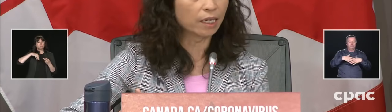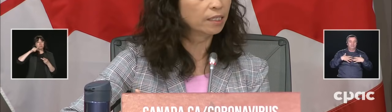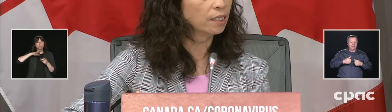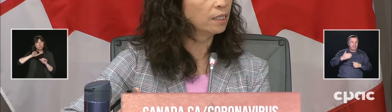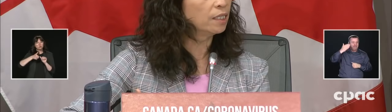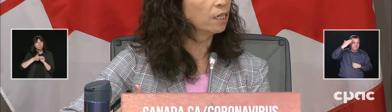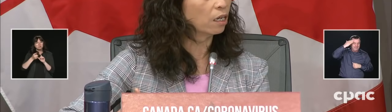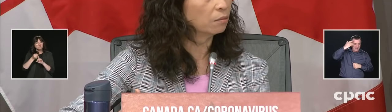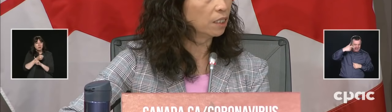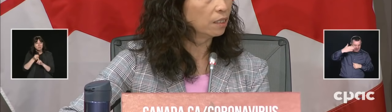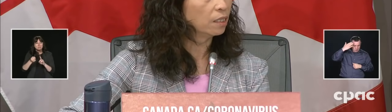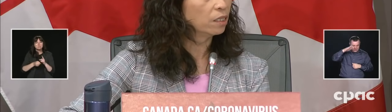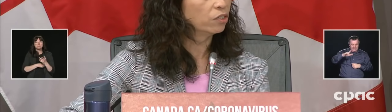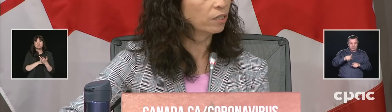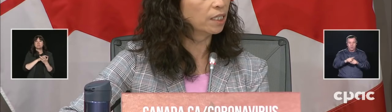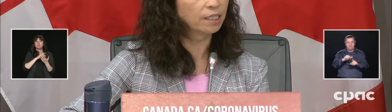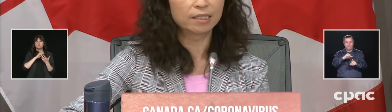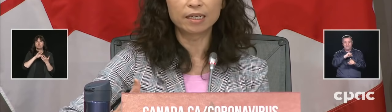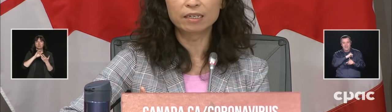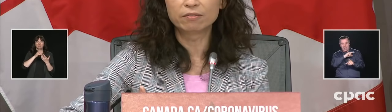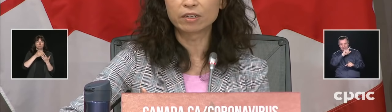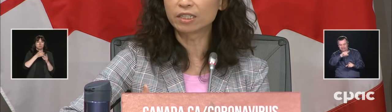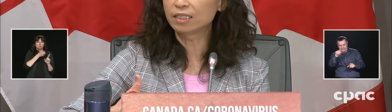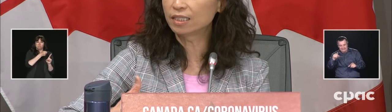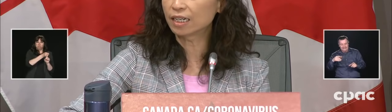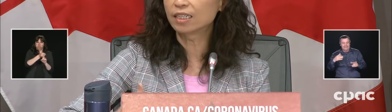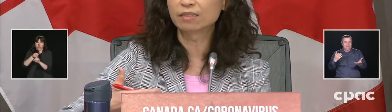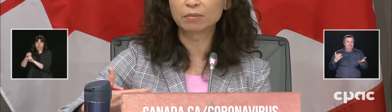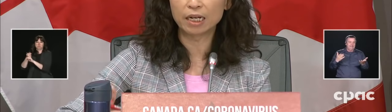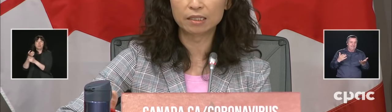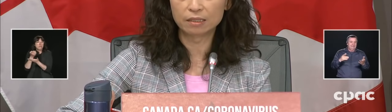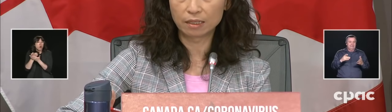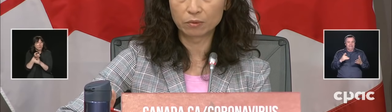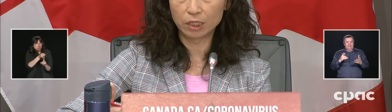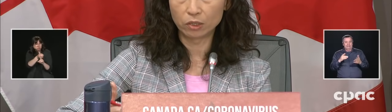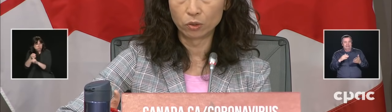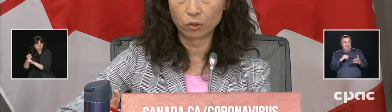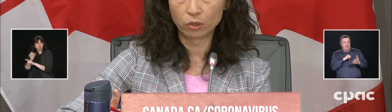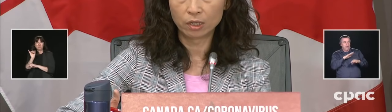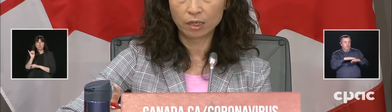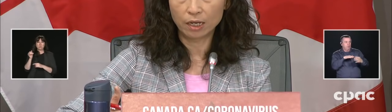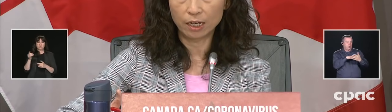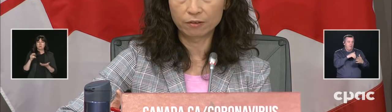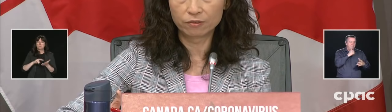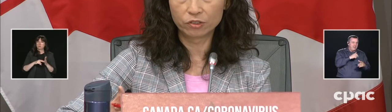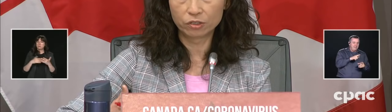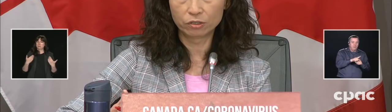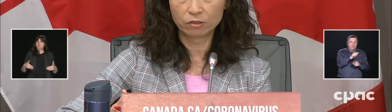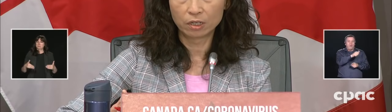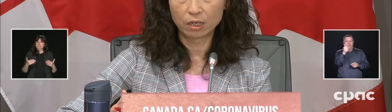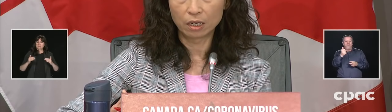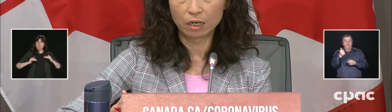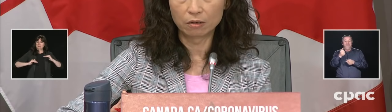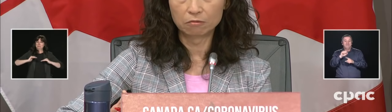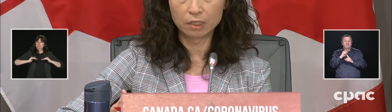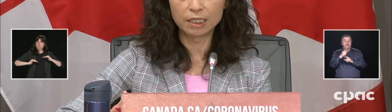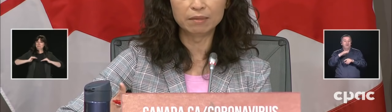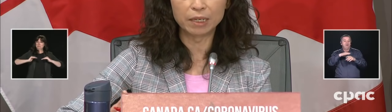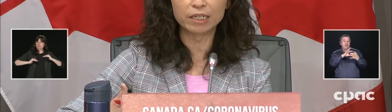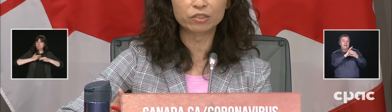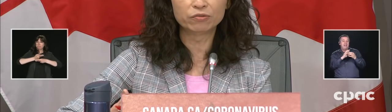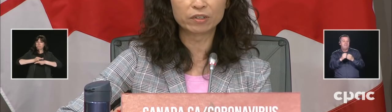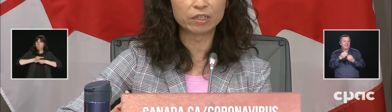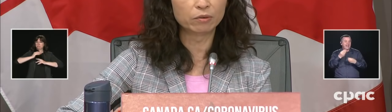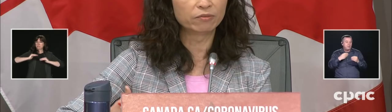of society and the economy. So it is a very delicate balance that we all have to